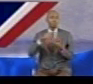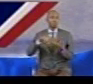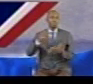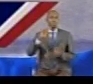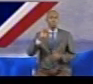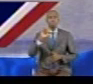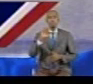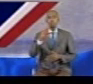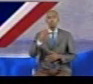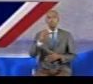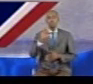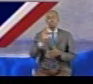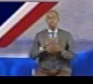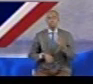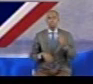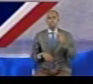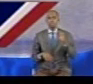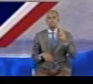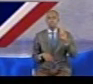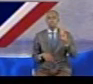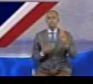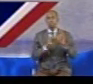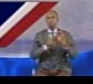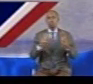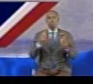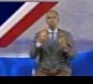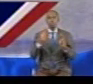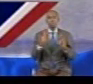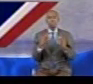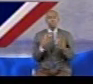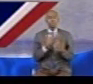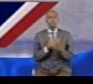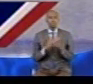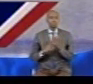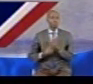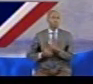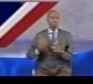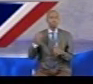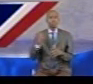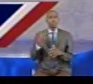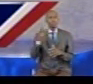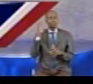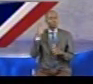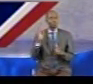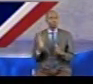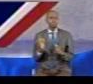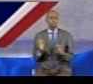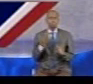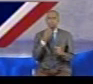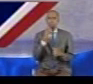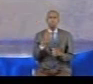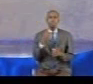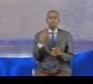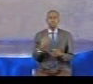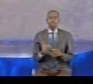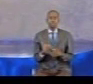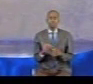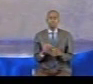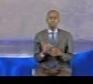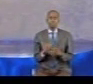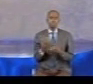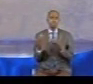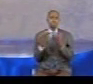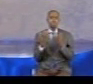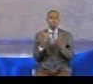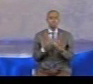6, and straightway he constrained his disciples to get into the ship and